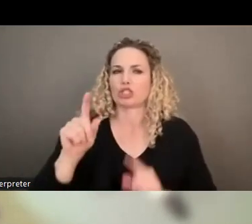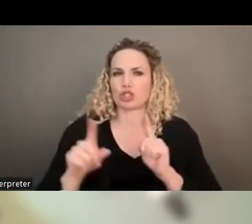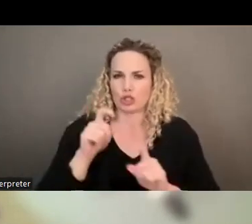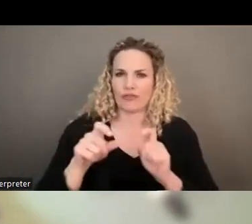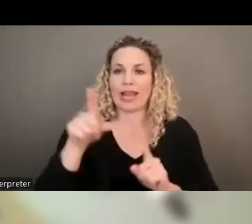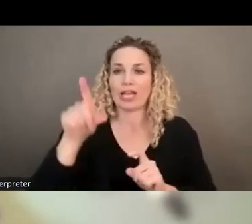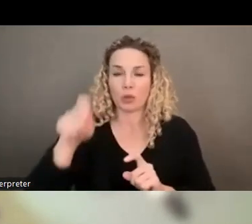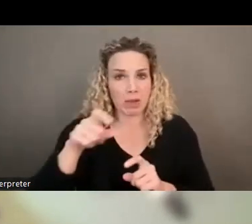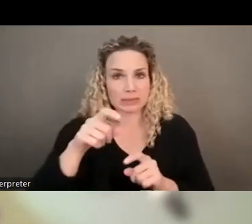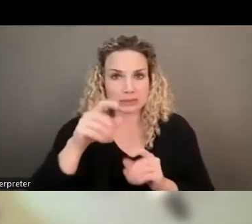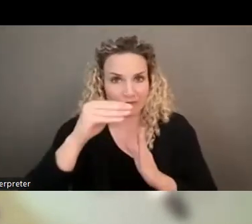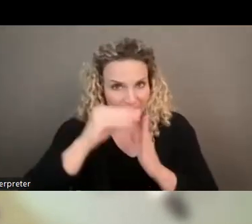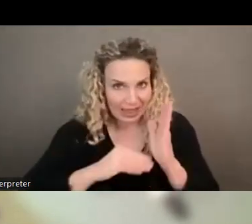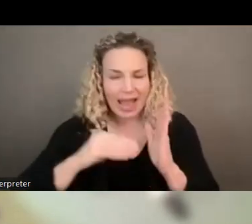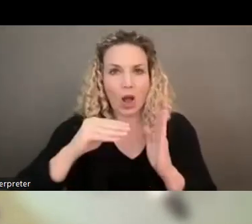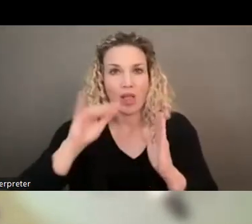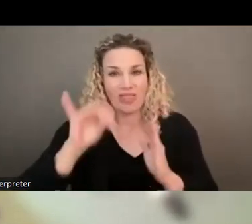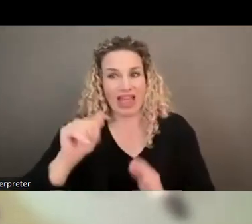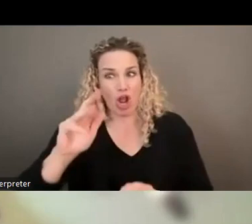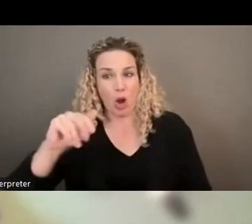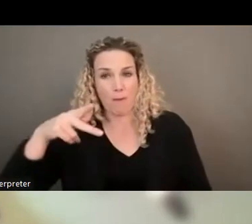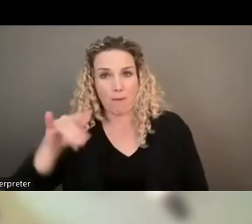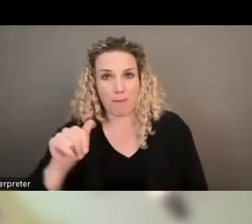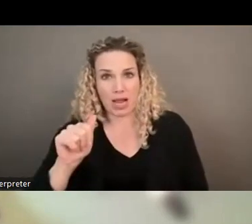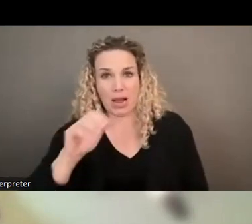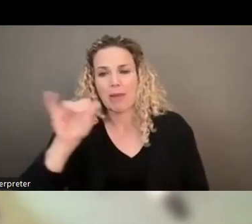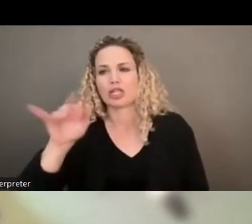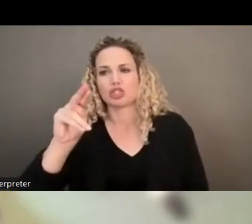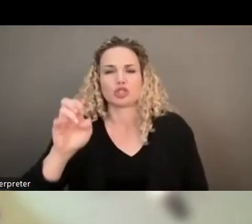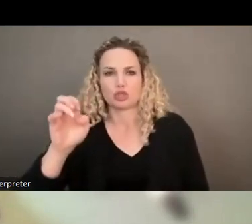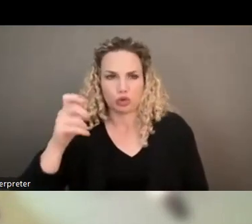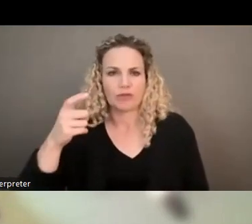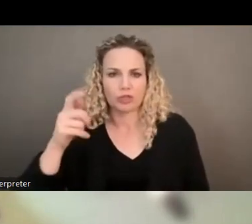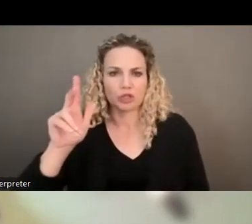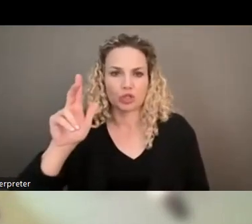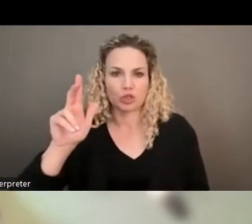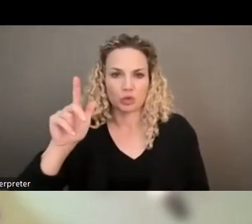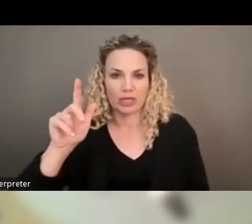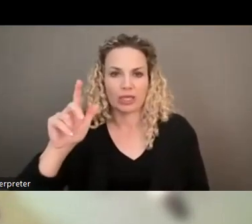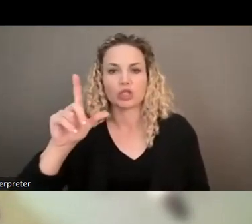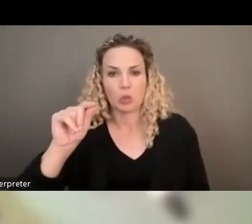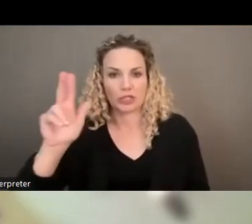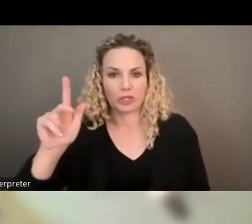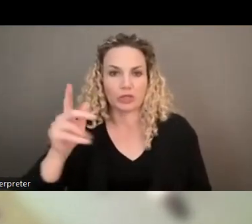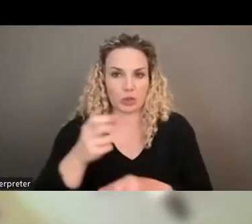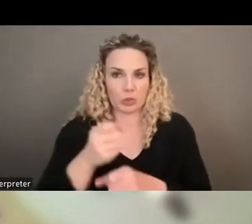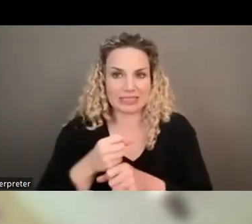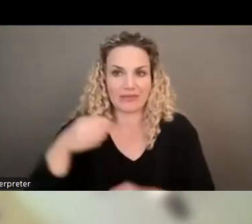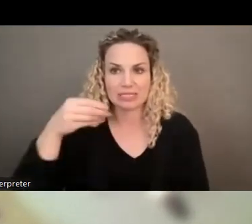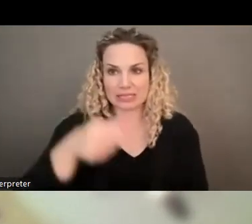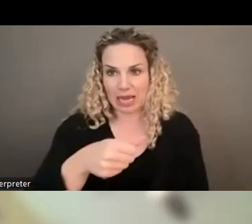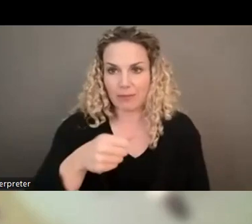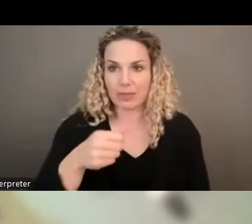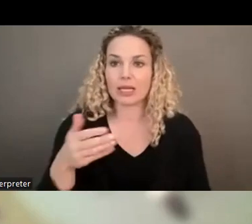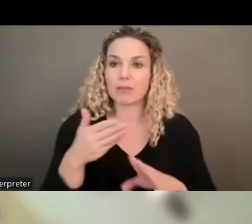must complete by June 1st, 2023 to receive your stipend. Before we